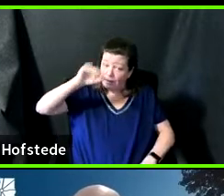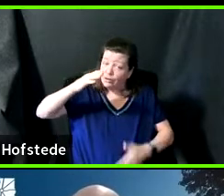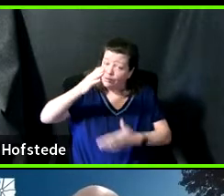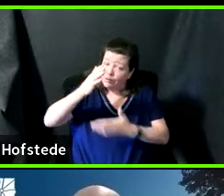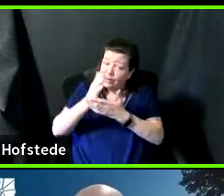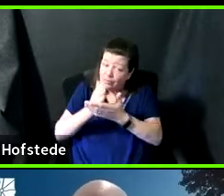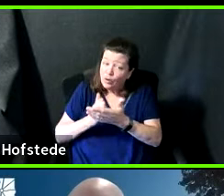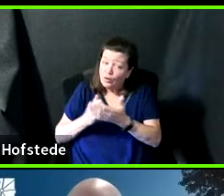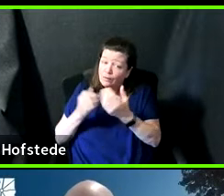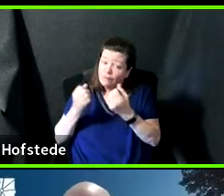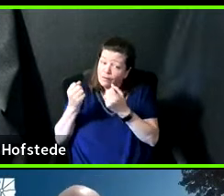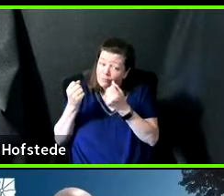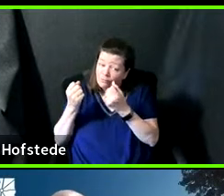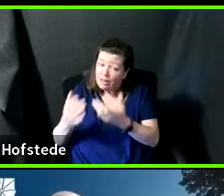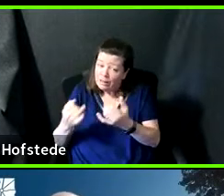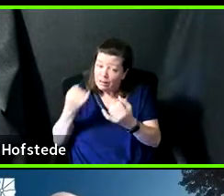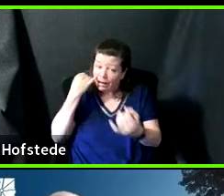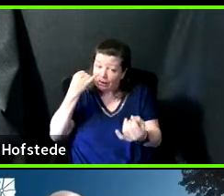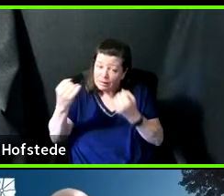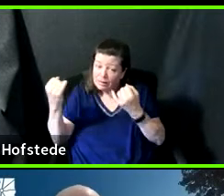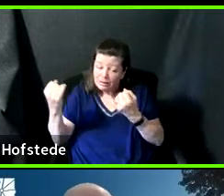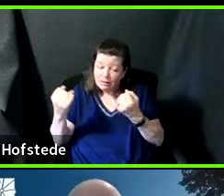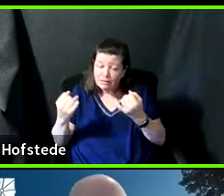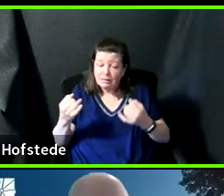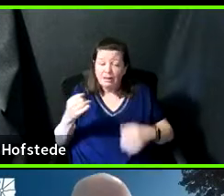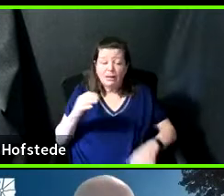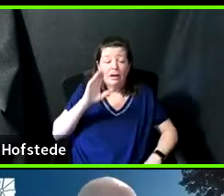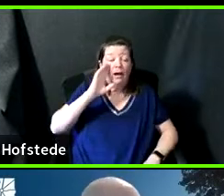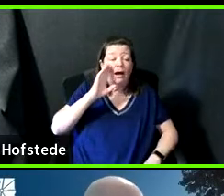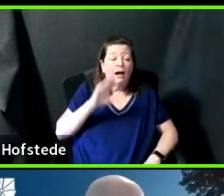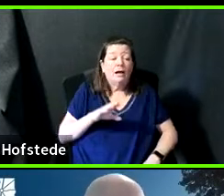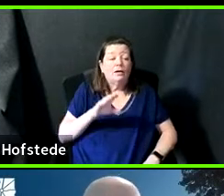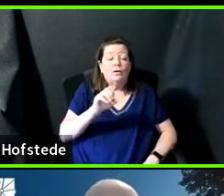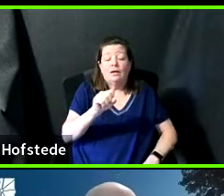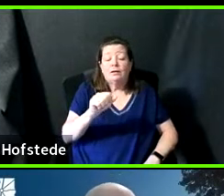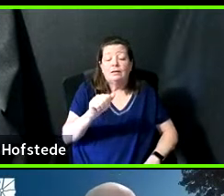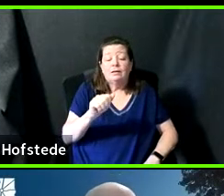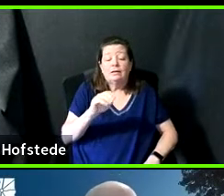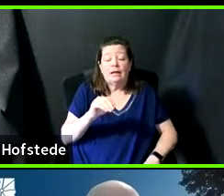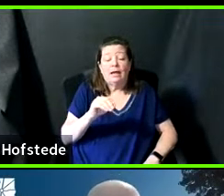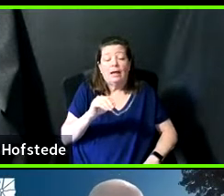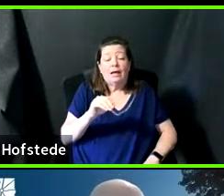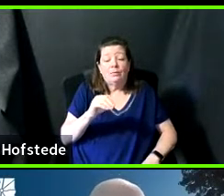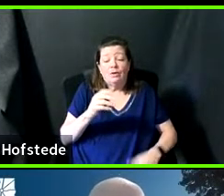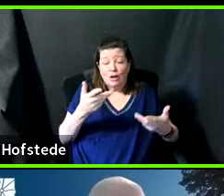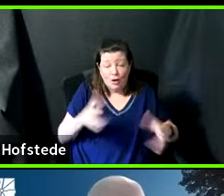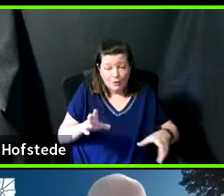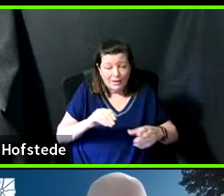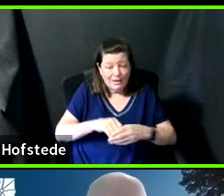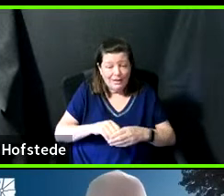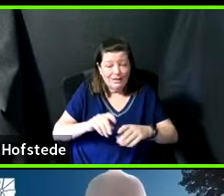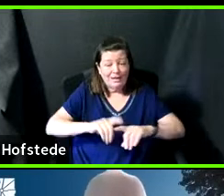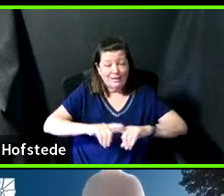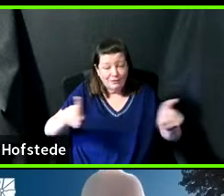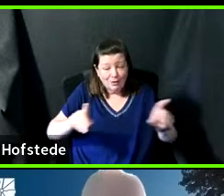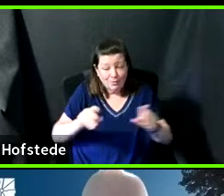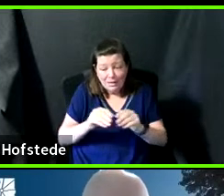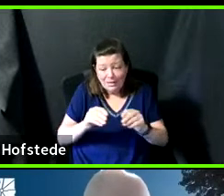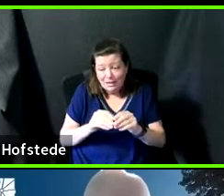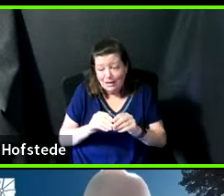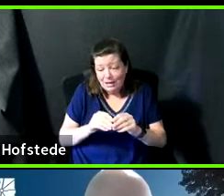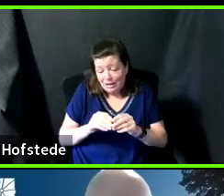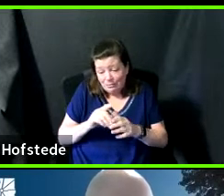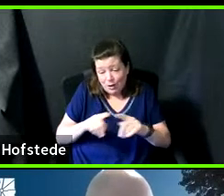many ideas that have come up. I know Sam's already, in a different meeting, but we were waiting for Sam to ask about